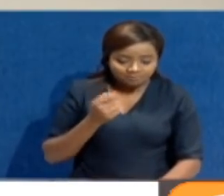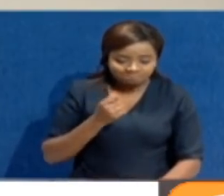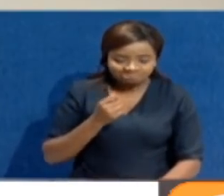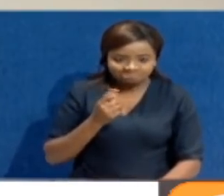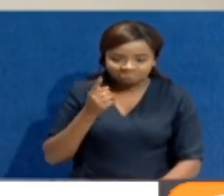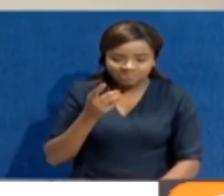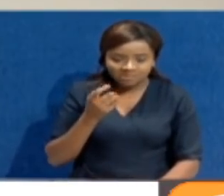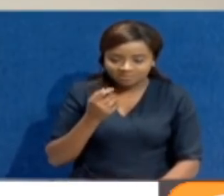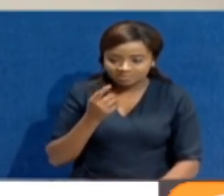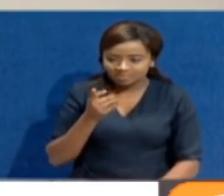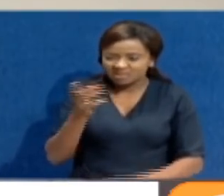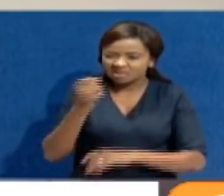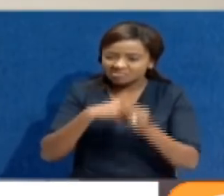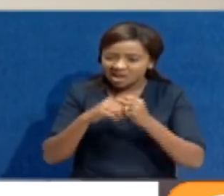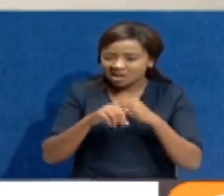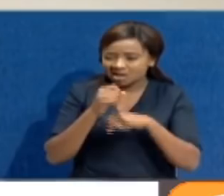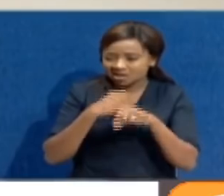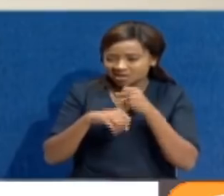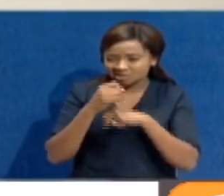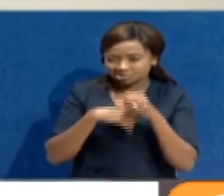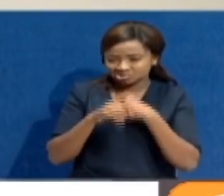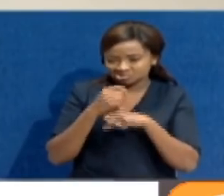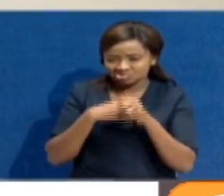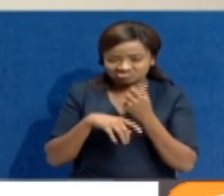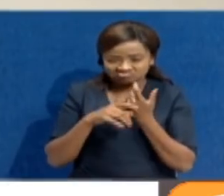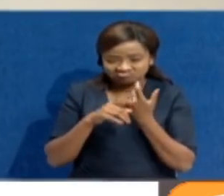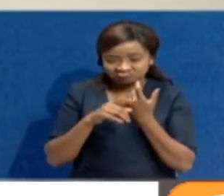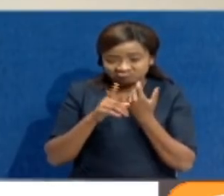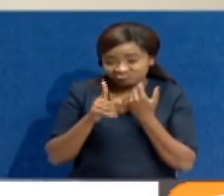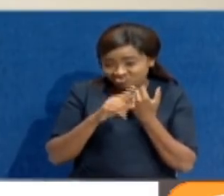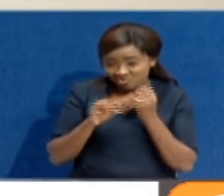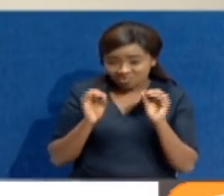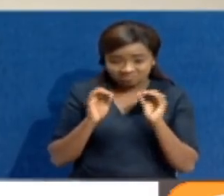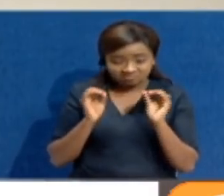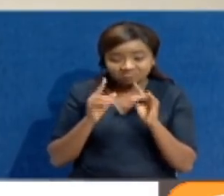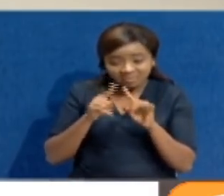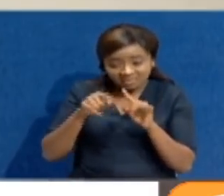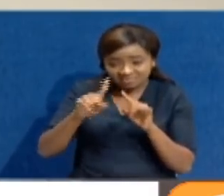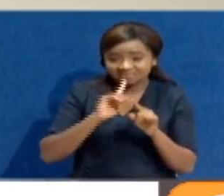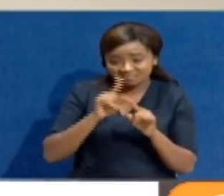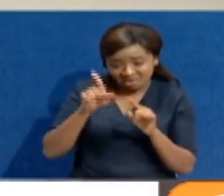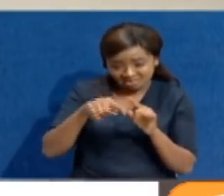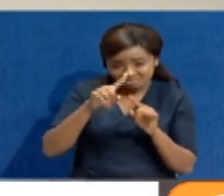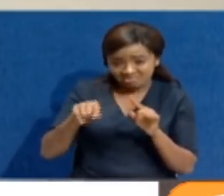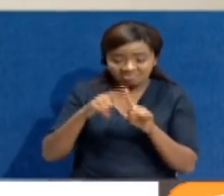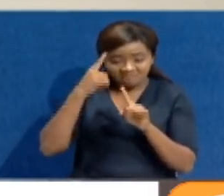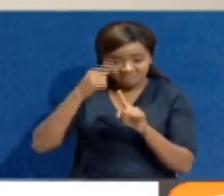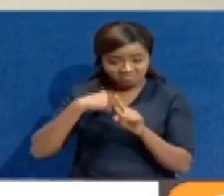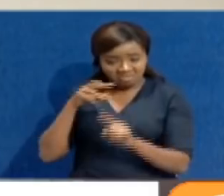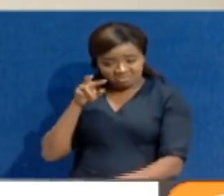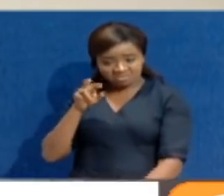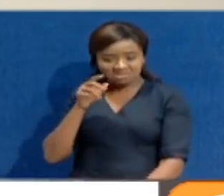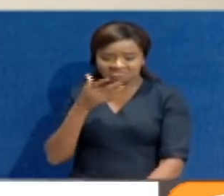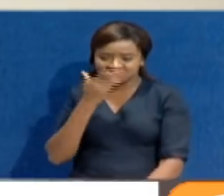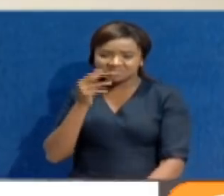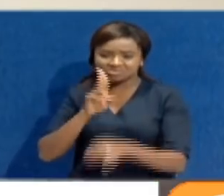he did something that is very, according to him, he says it's not anything wrong. According to me, I would have used a